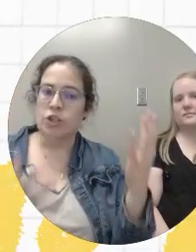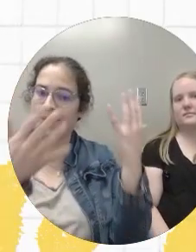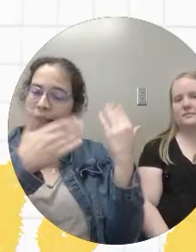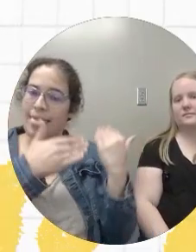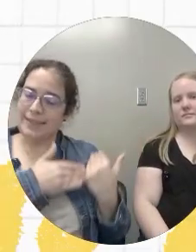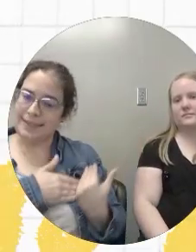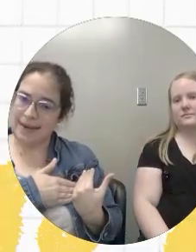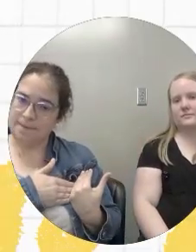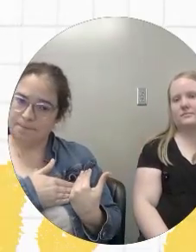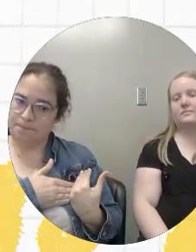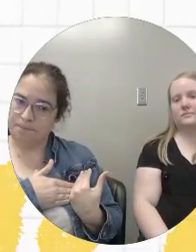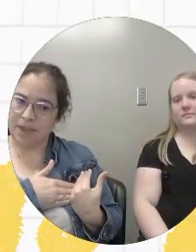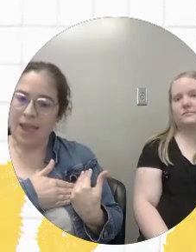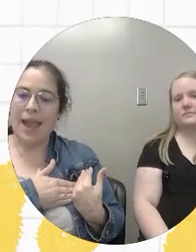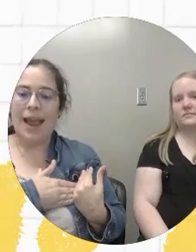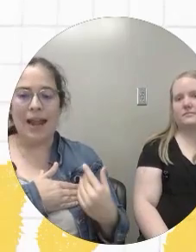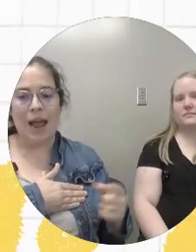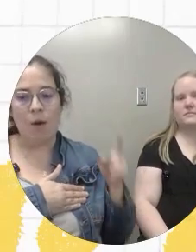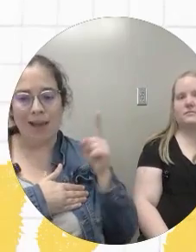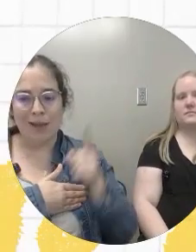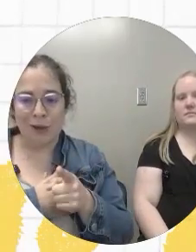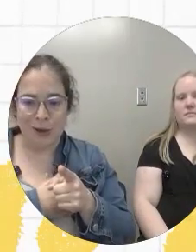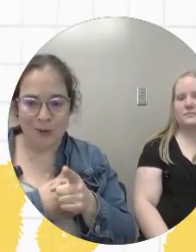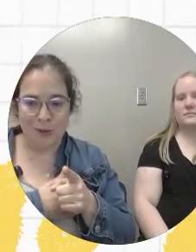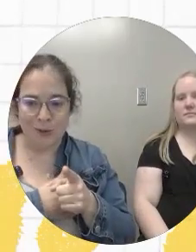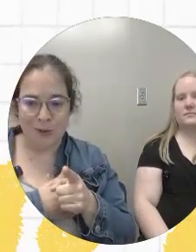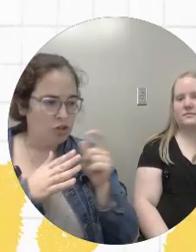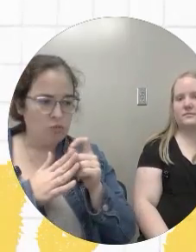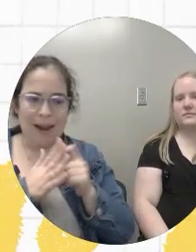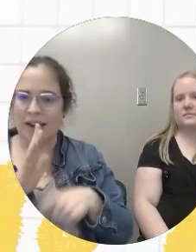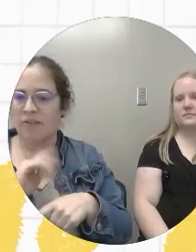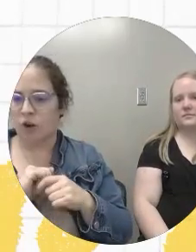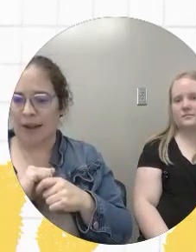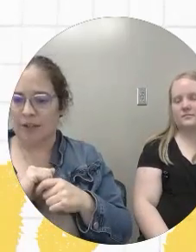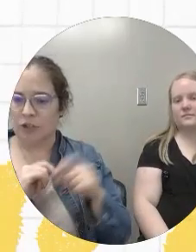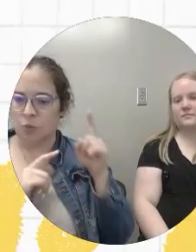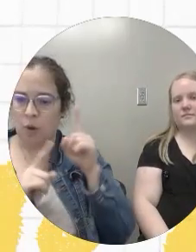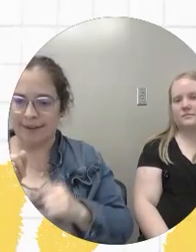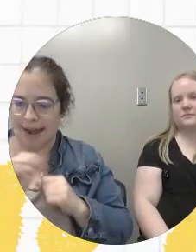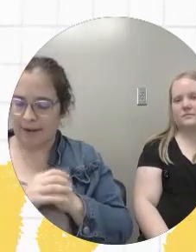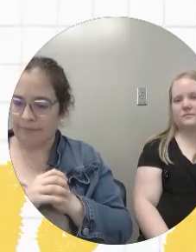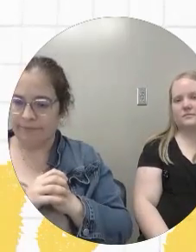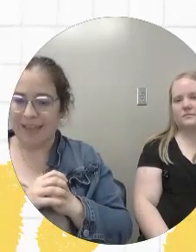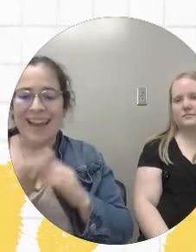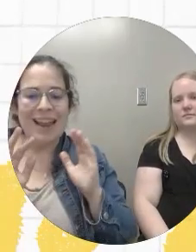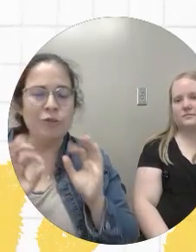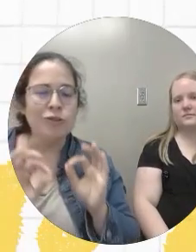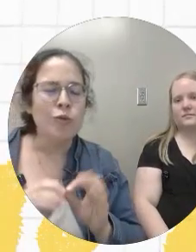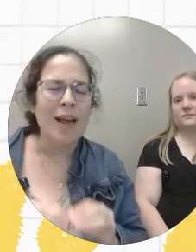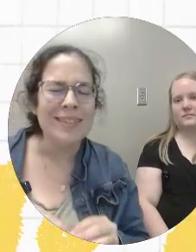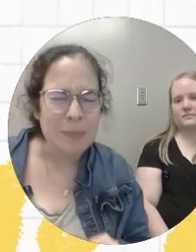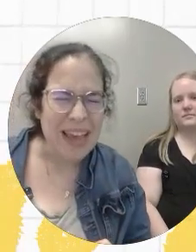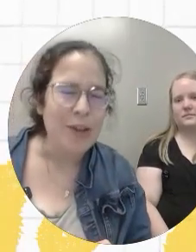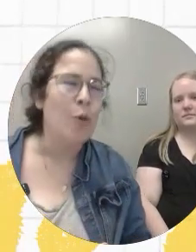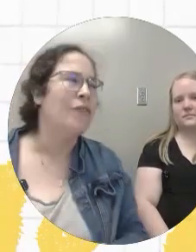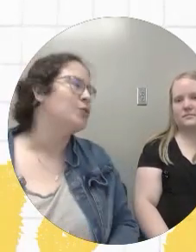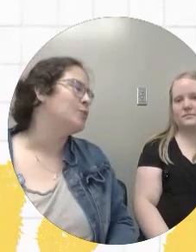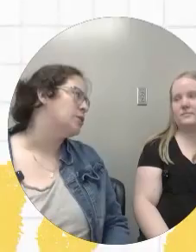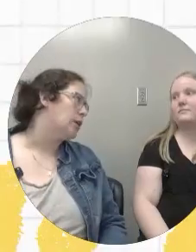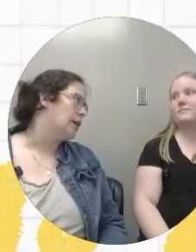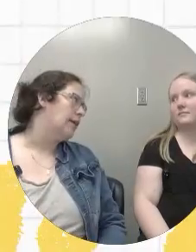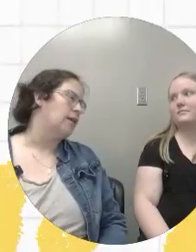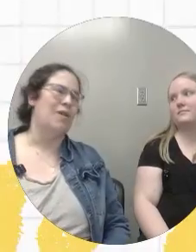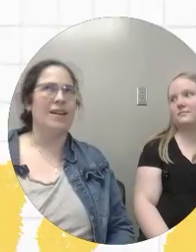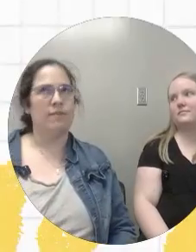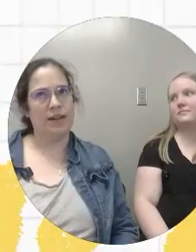time, we're just going to listen. And I want you to write down your answers, 1 to 10. Now, trust me, I